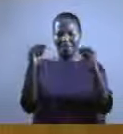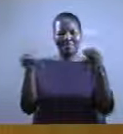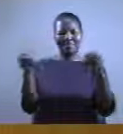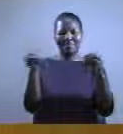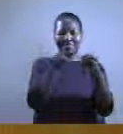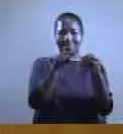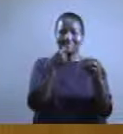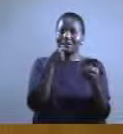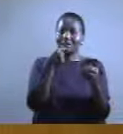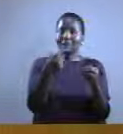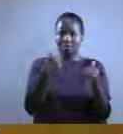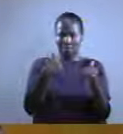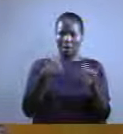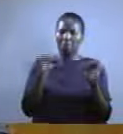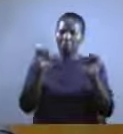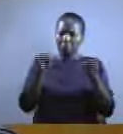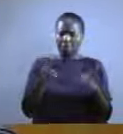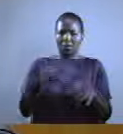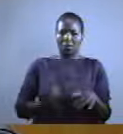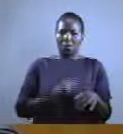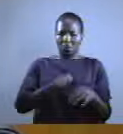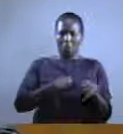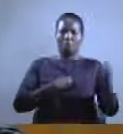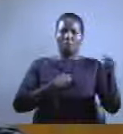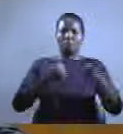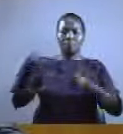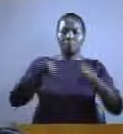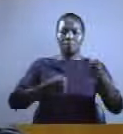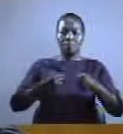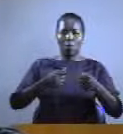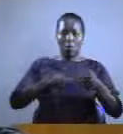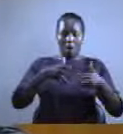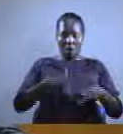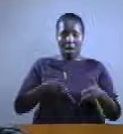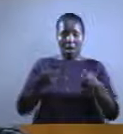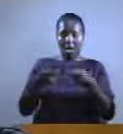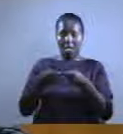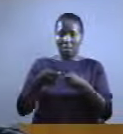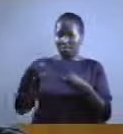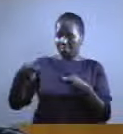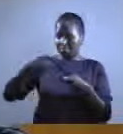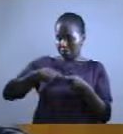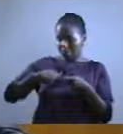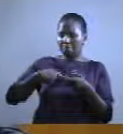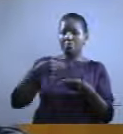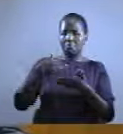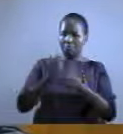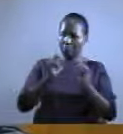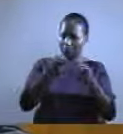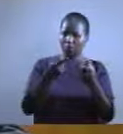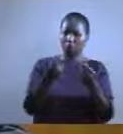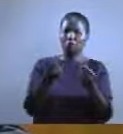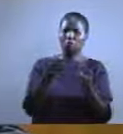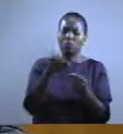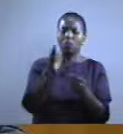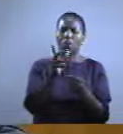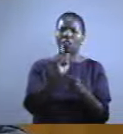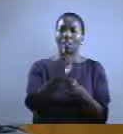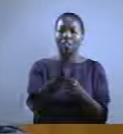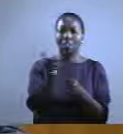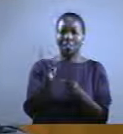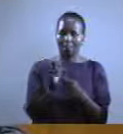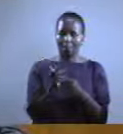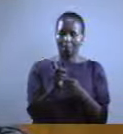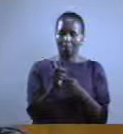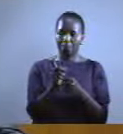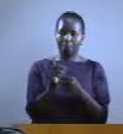that they are ready to employ young workers due to the availability of this incentive, and we will hold them to that. This mechanism will